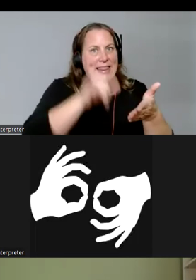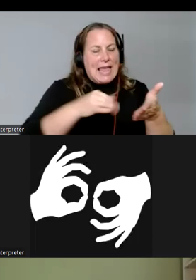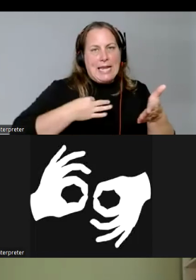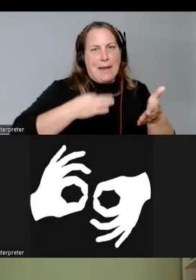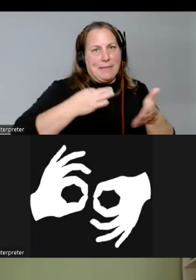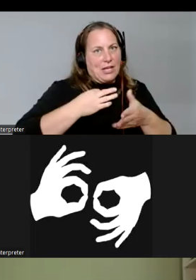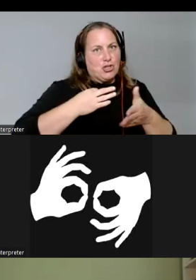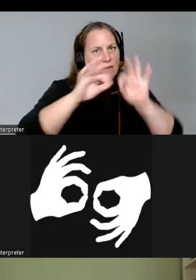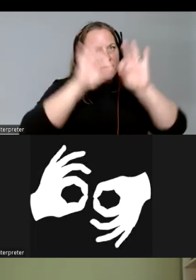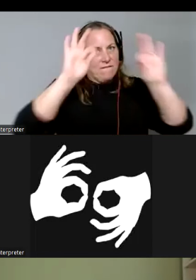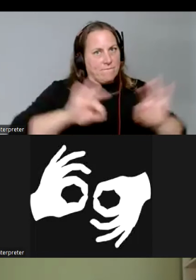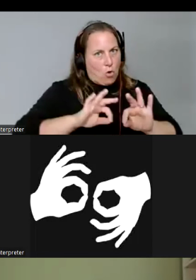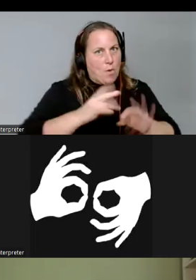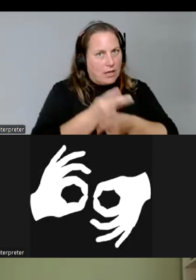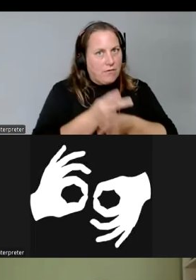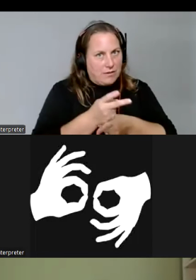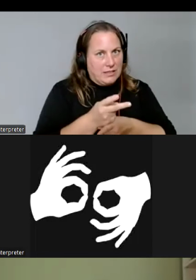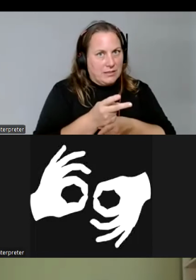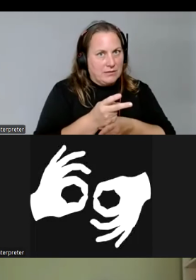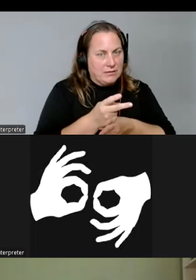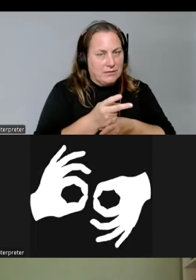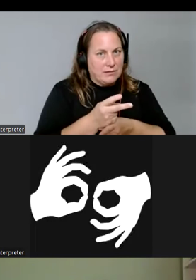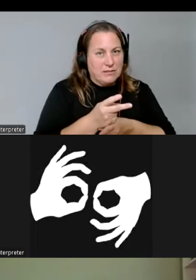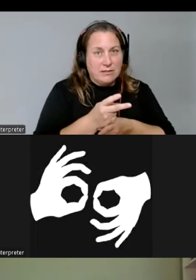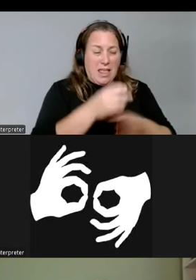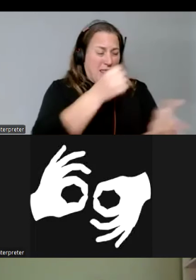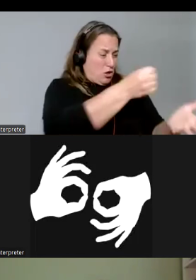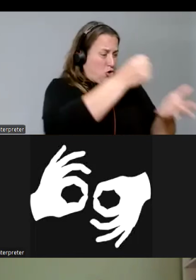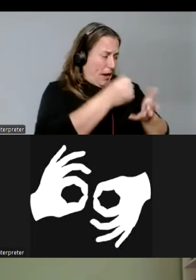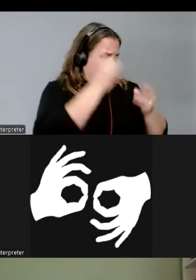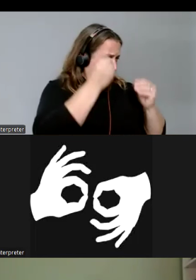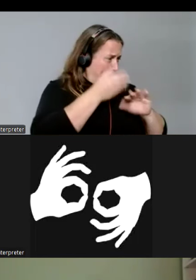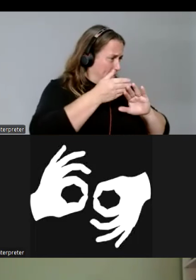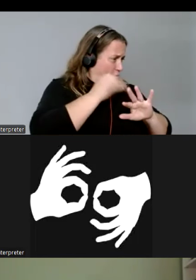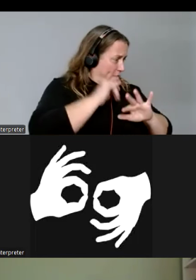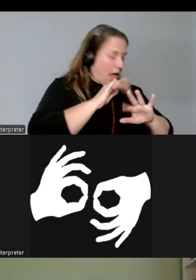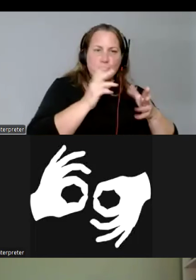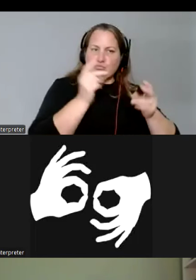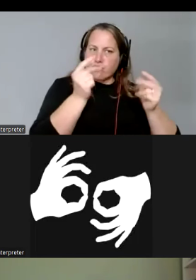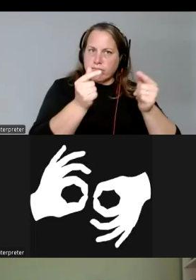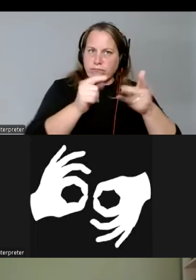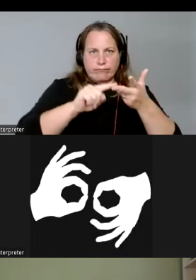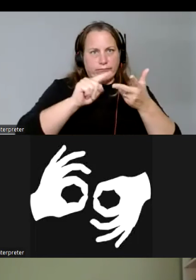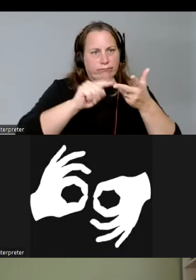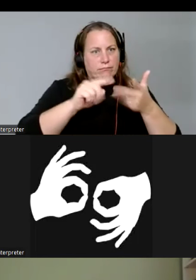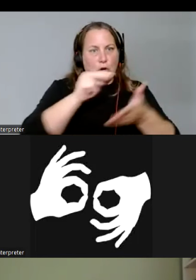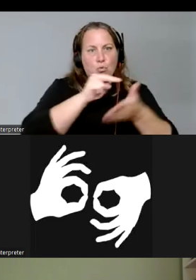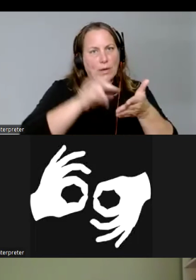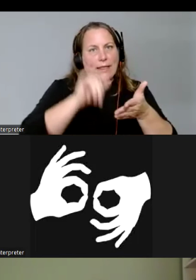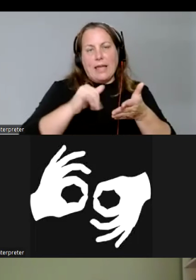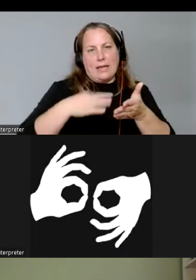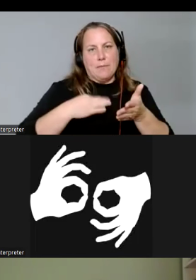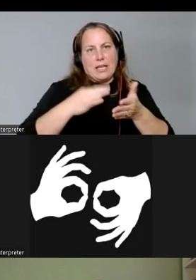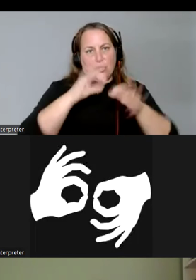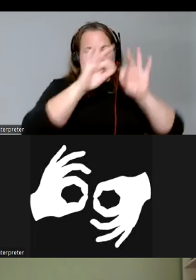you start even thinking about your grant, because the form really guides you in, it makes very